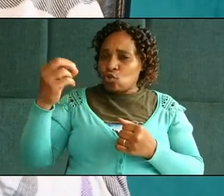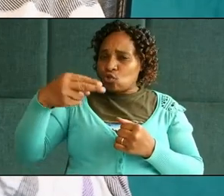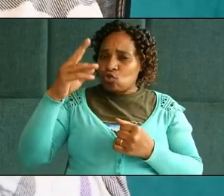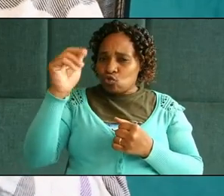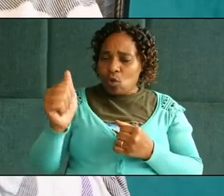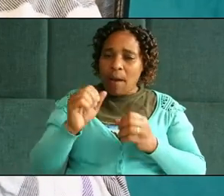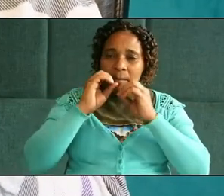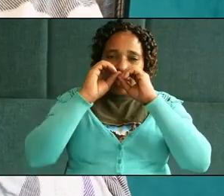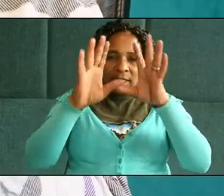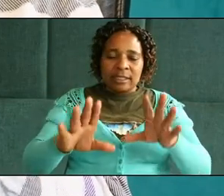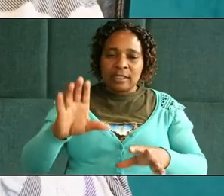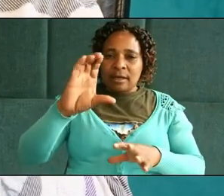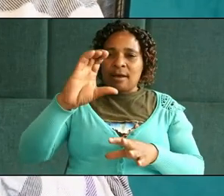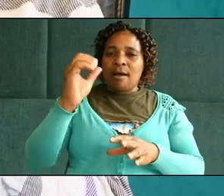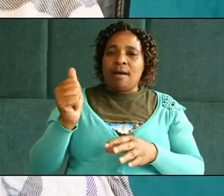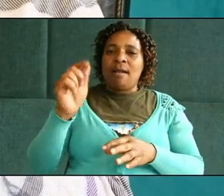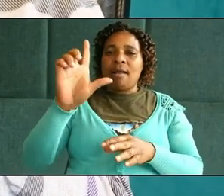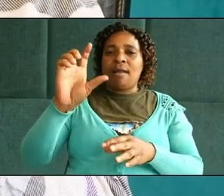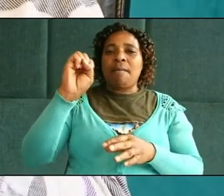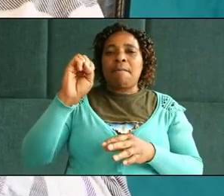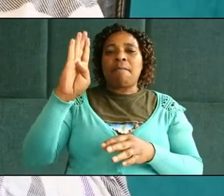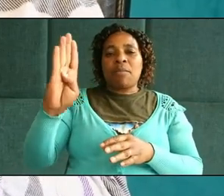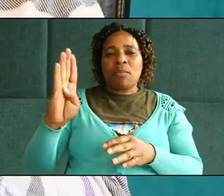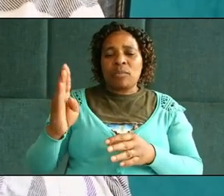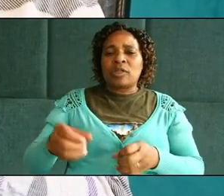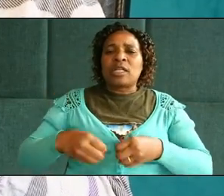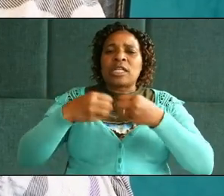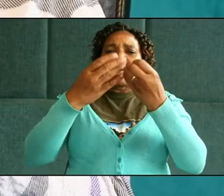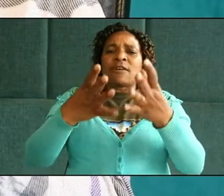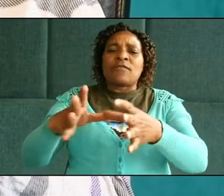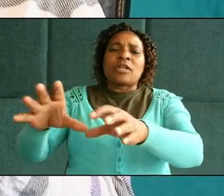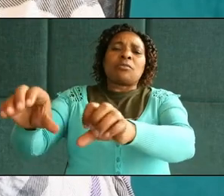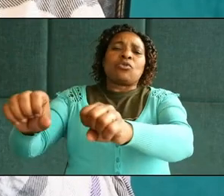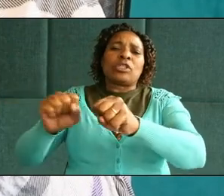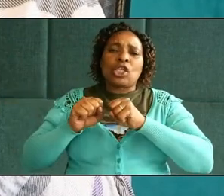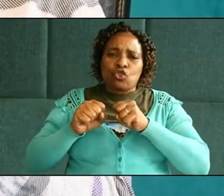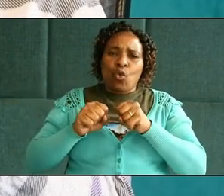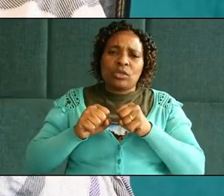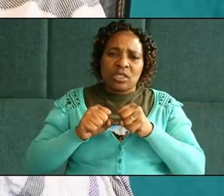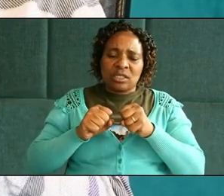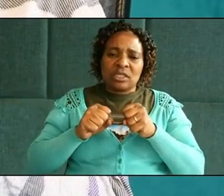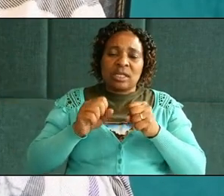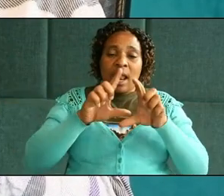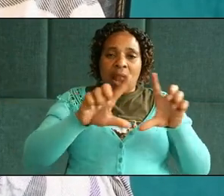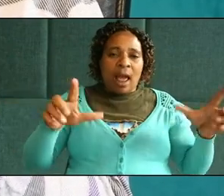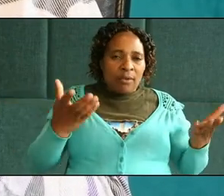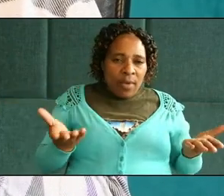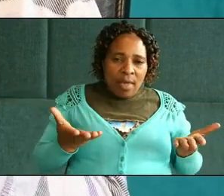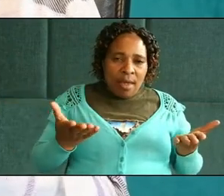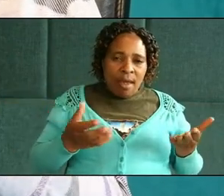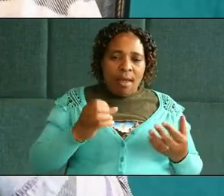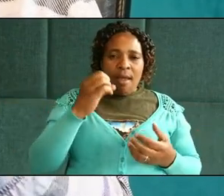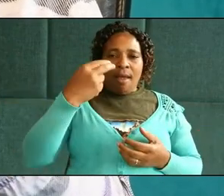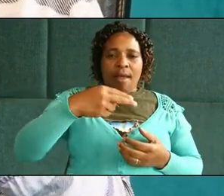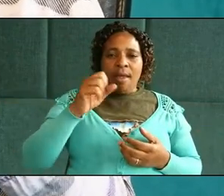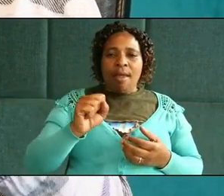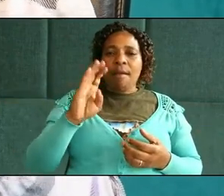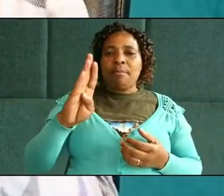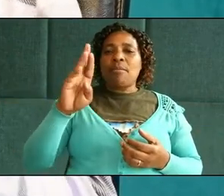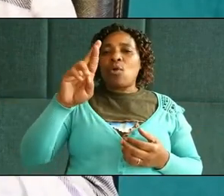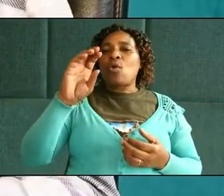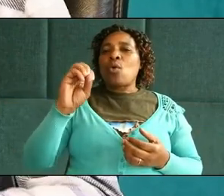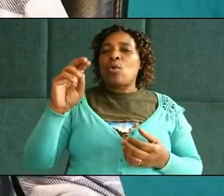blessed Caleb and gave him inheritance, land in Hebron. So